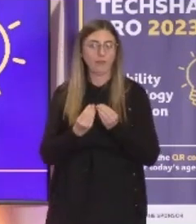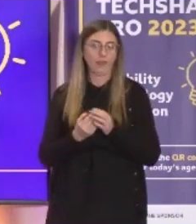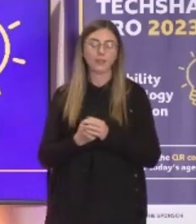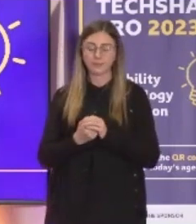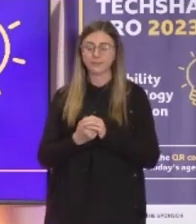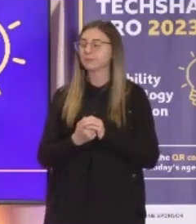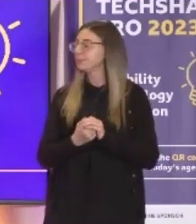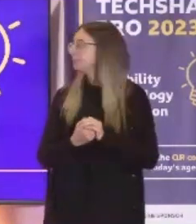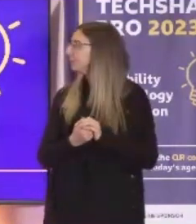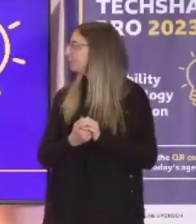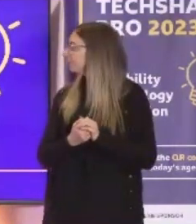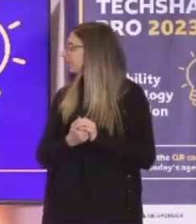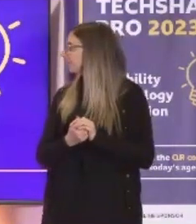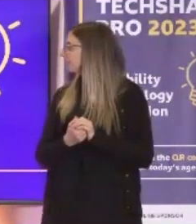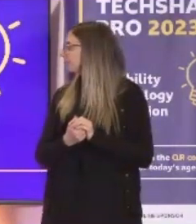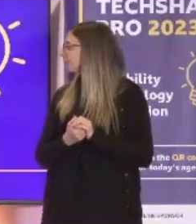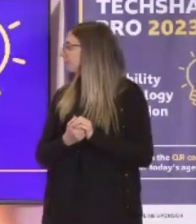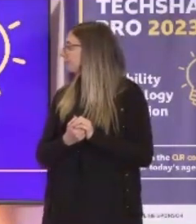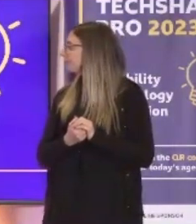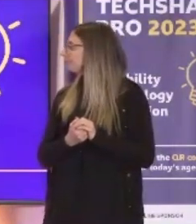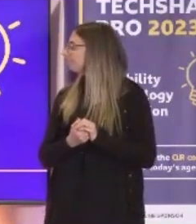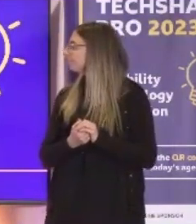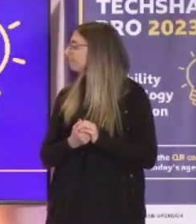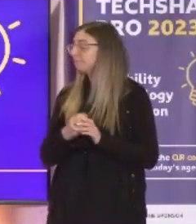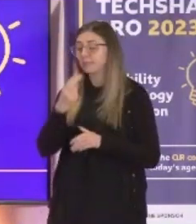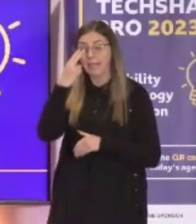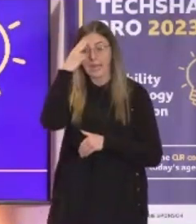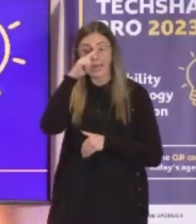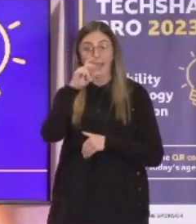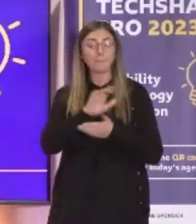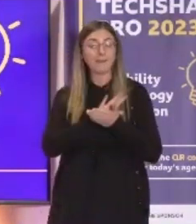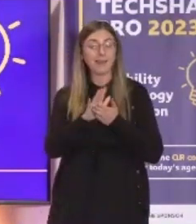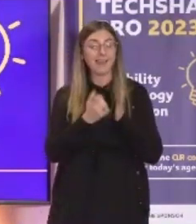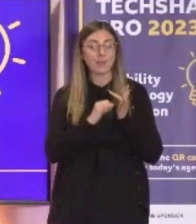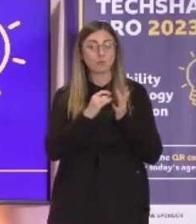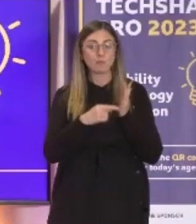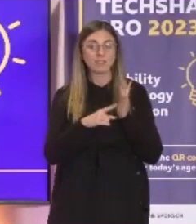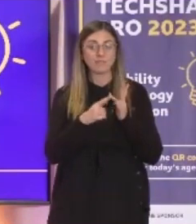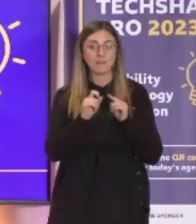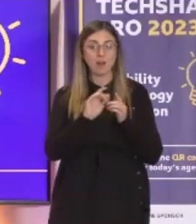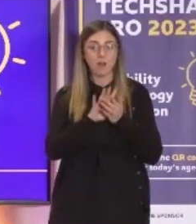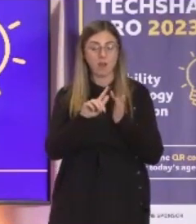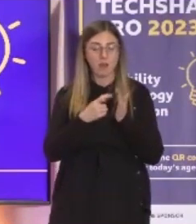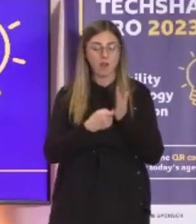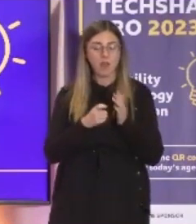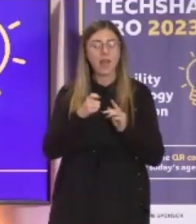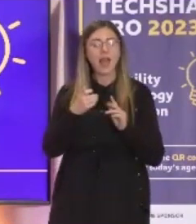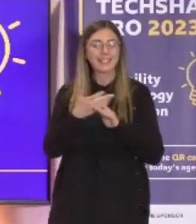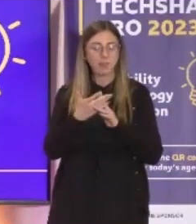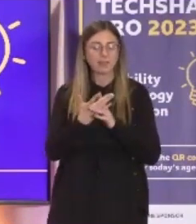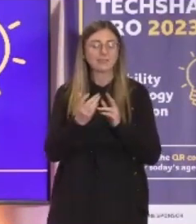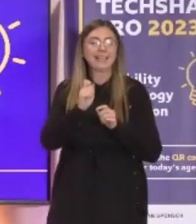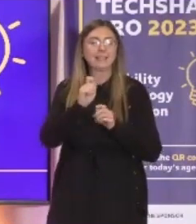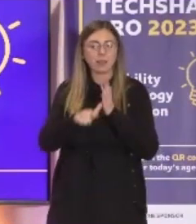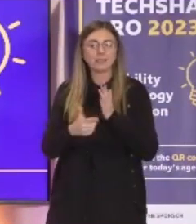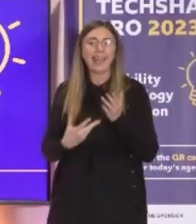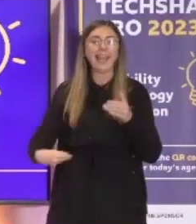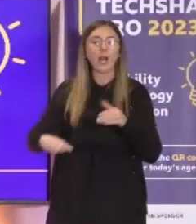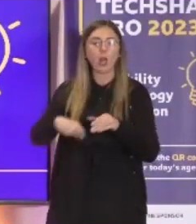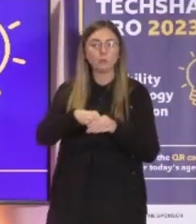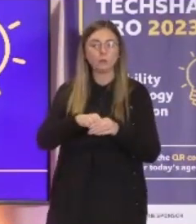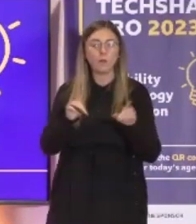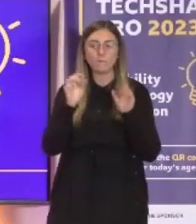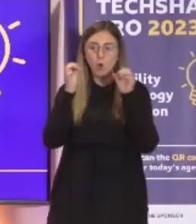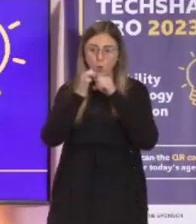a really good place to start. Sure. Well, my name is Christopher, and I lead accessibility and disability inclusion for